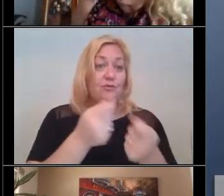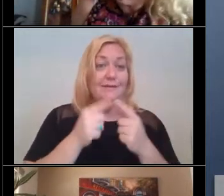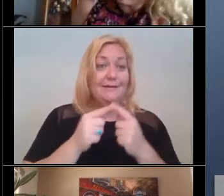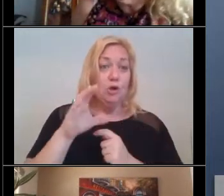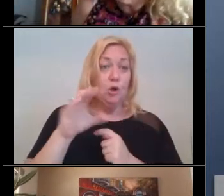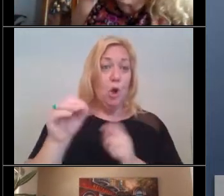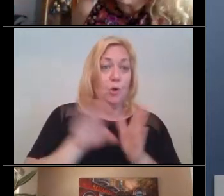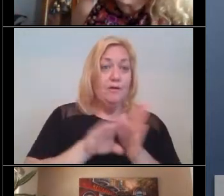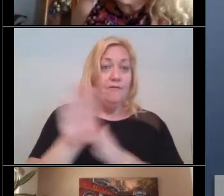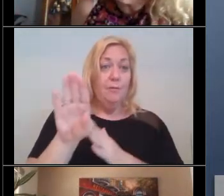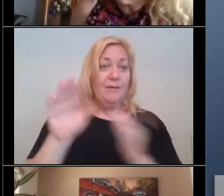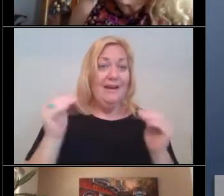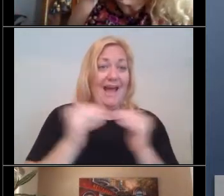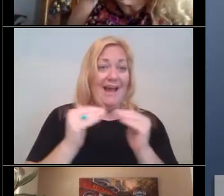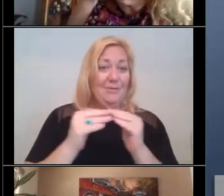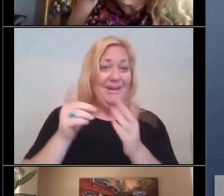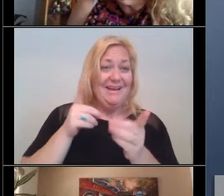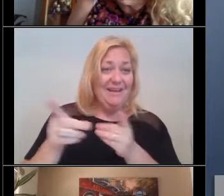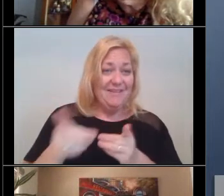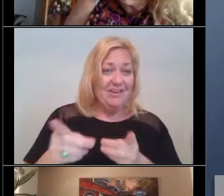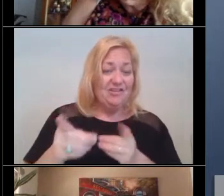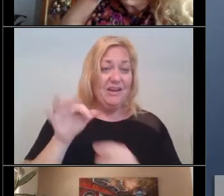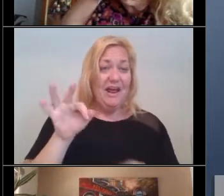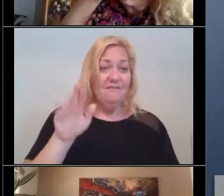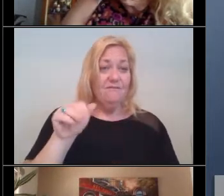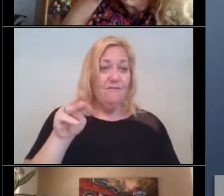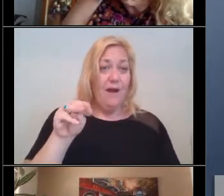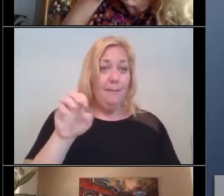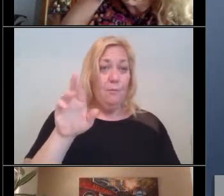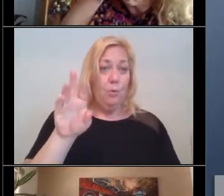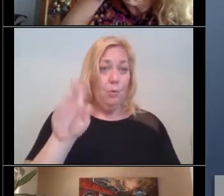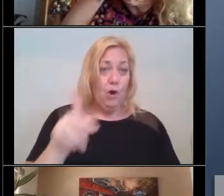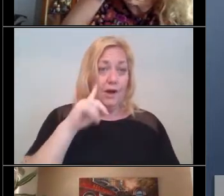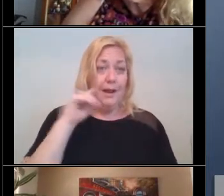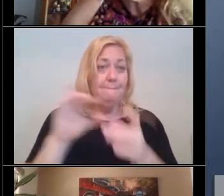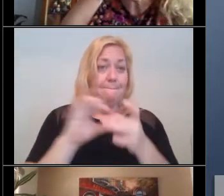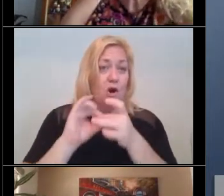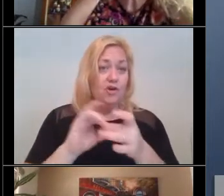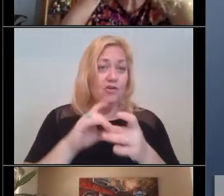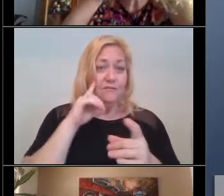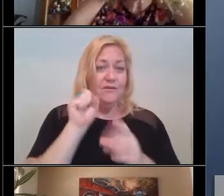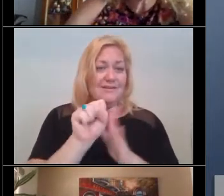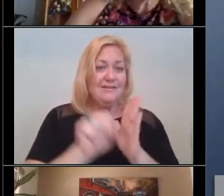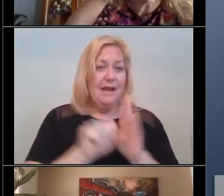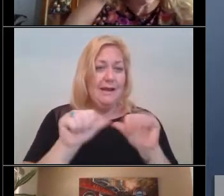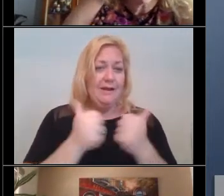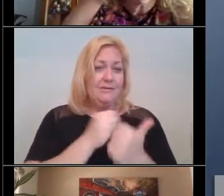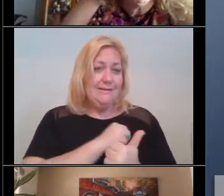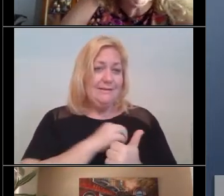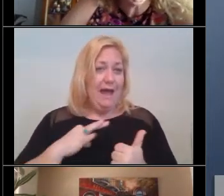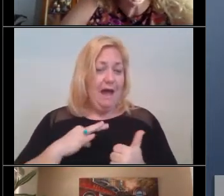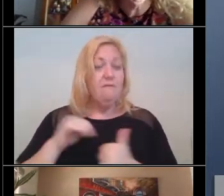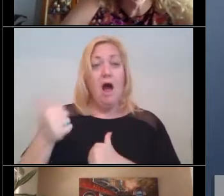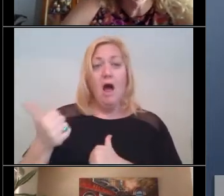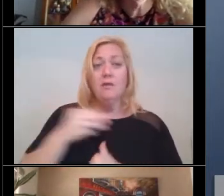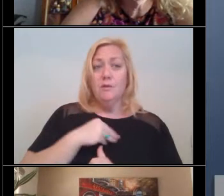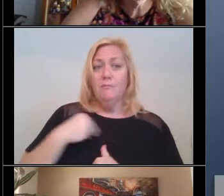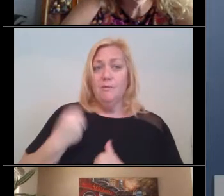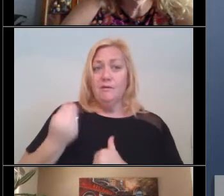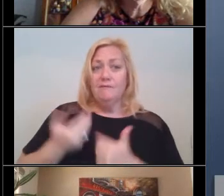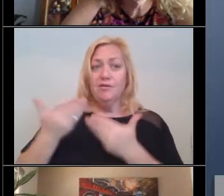an equity definition and framework in partnership with state agency staff, other members have expressed a desire